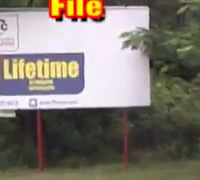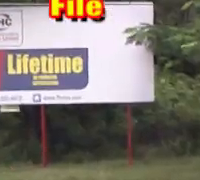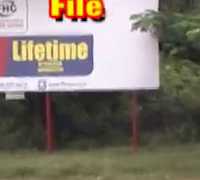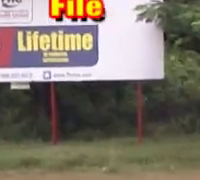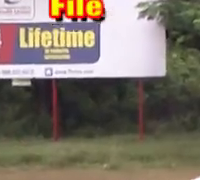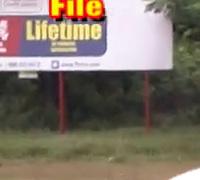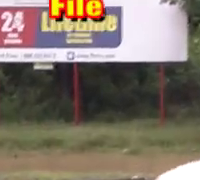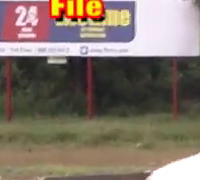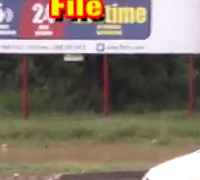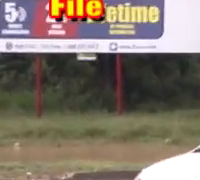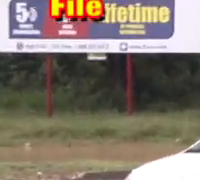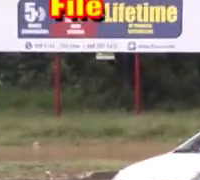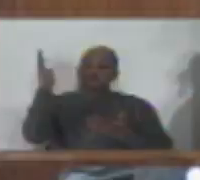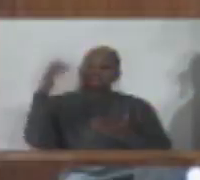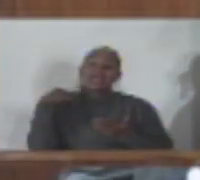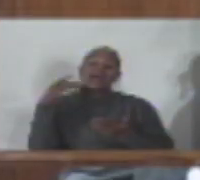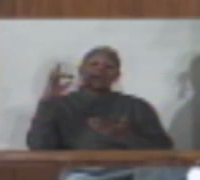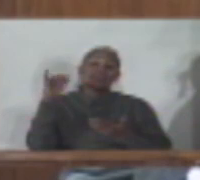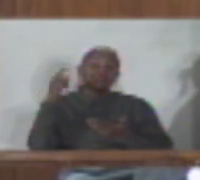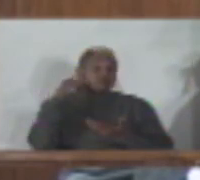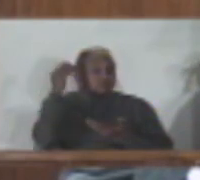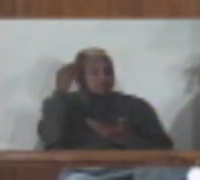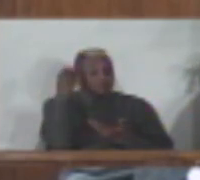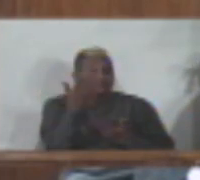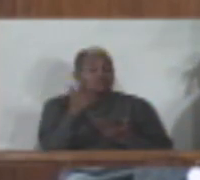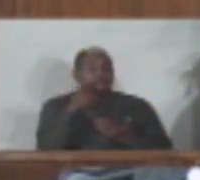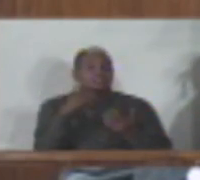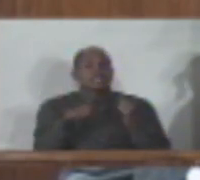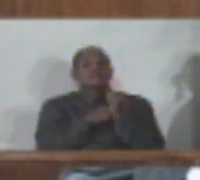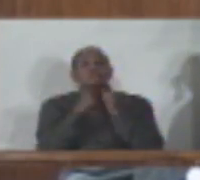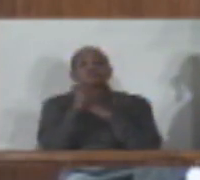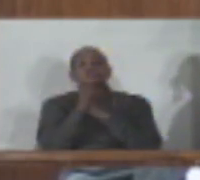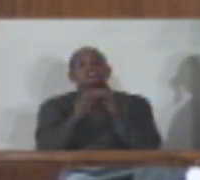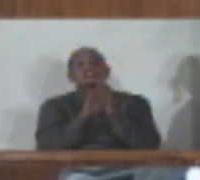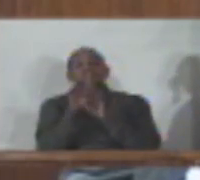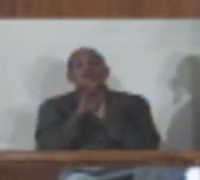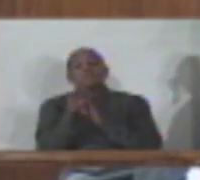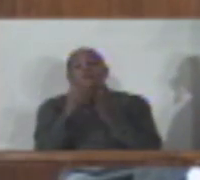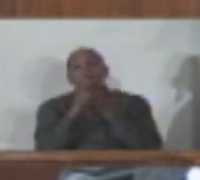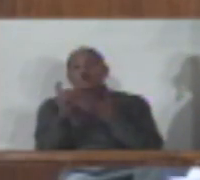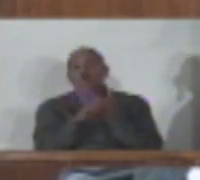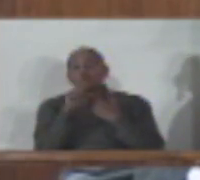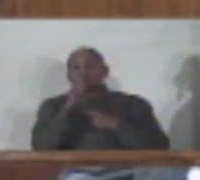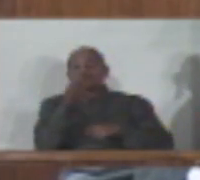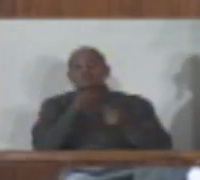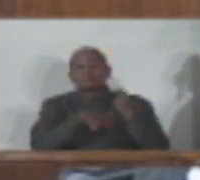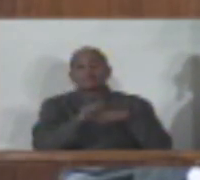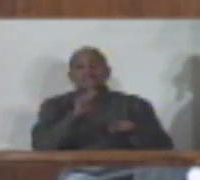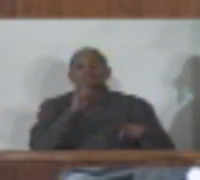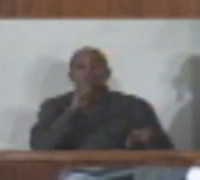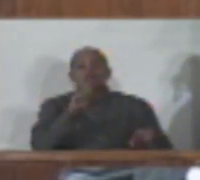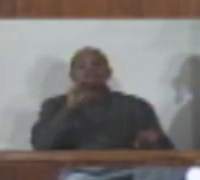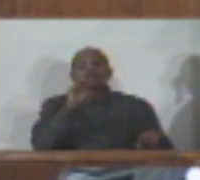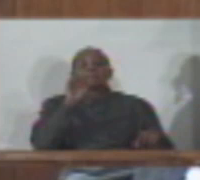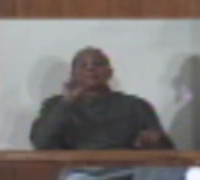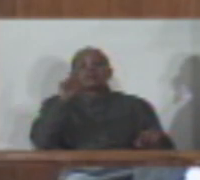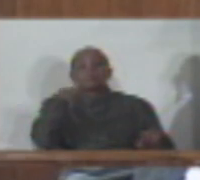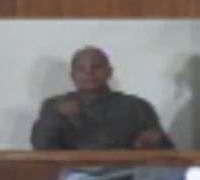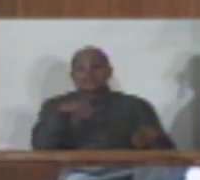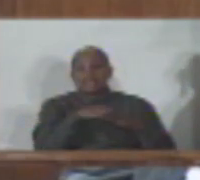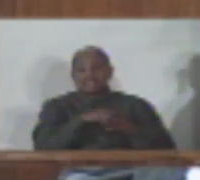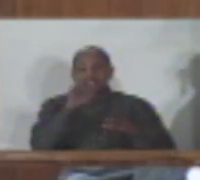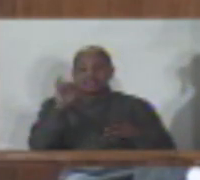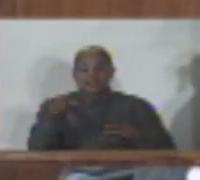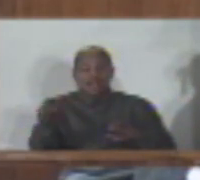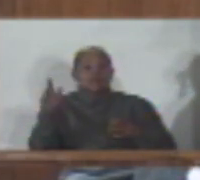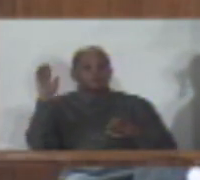involved in first response. Prime Minister Holness, who was speaking in Parliament on Tuesday, also assured the public that government had a